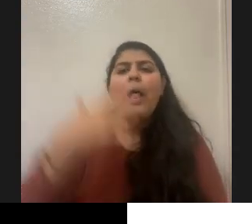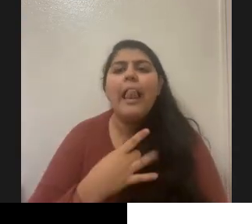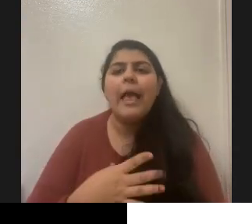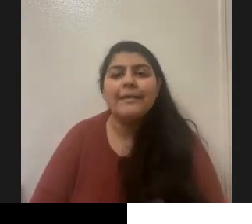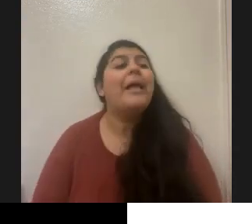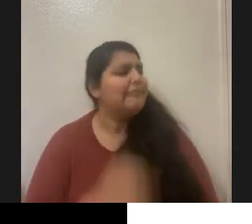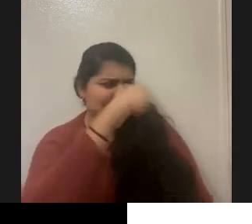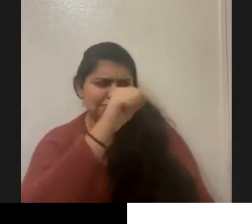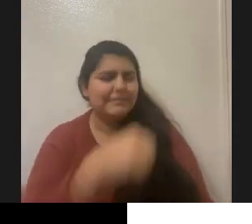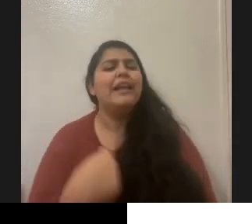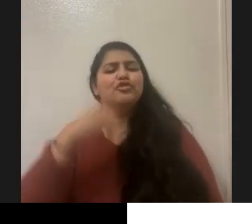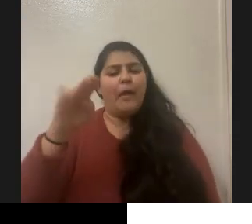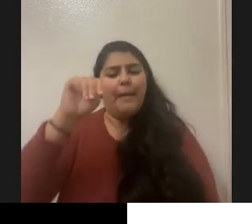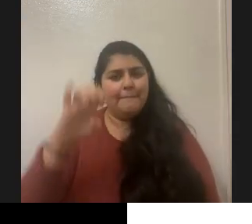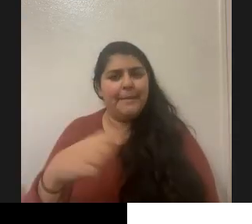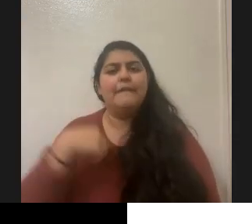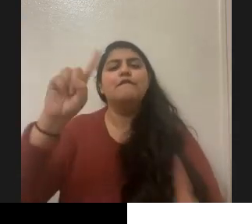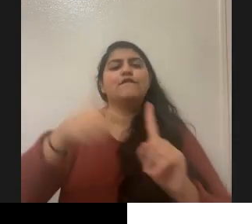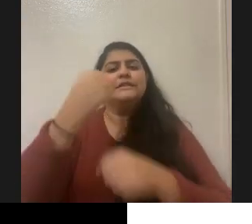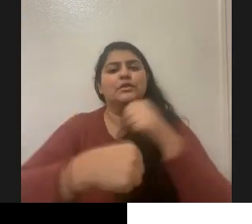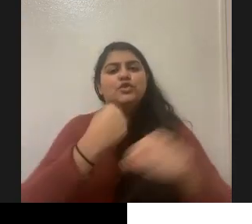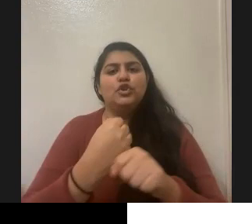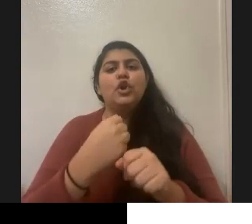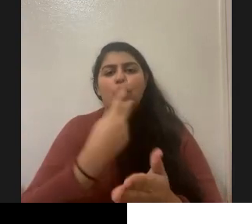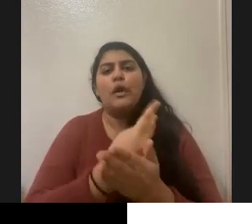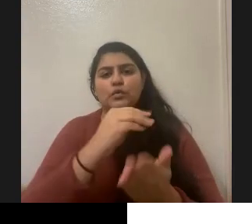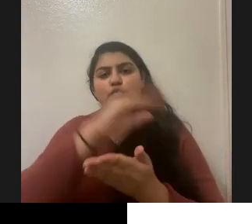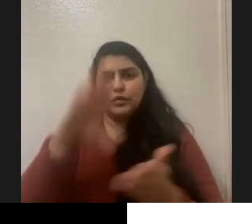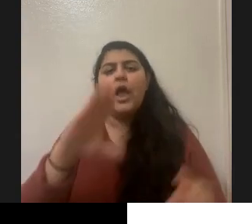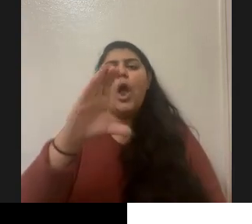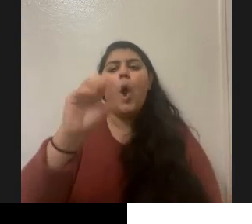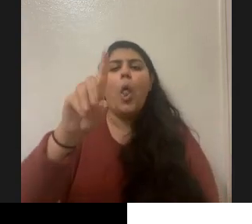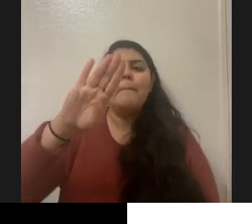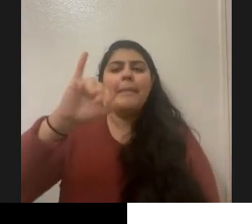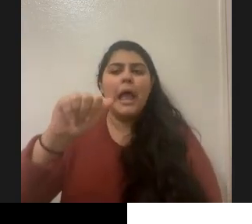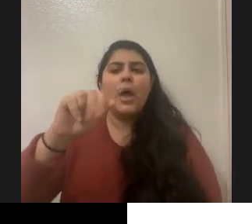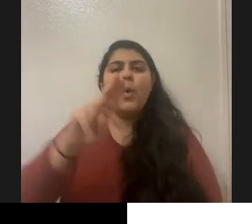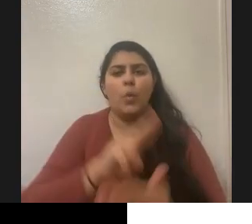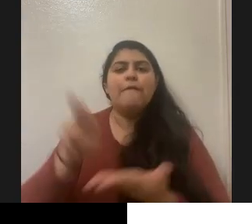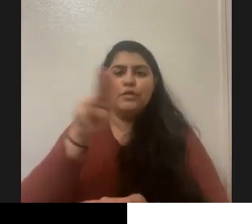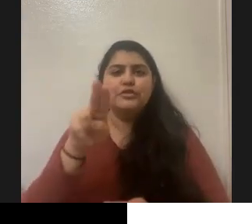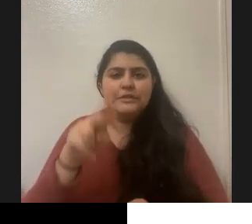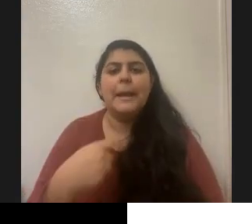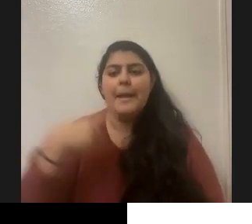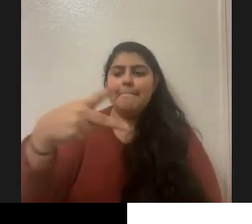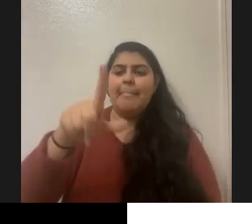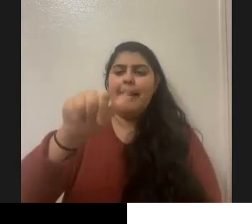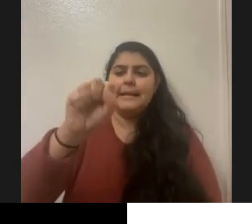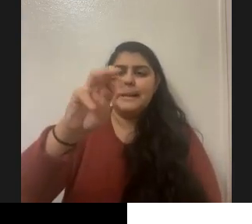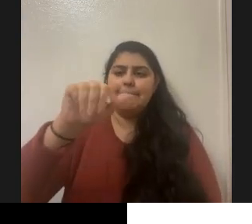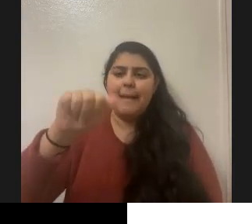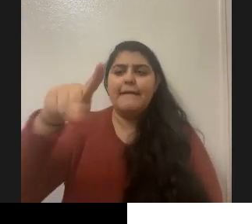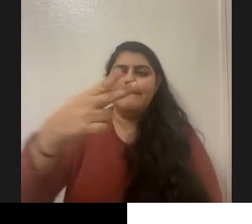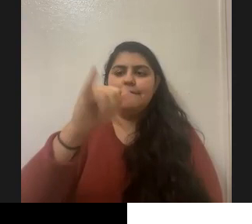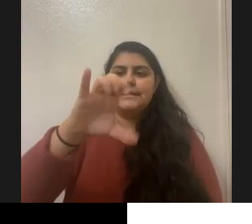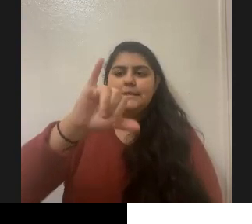Yeah. Hi, I'm Jamie. I'm a first-year graduate student. I attend Columbia University. I am a plasma physicist. I study